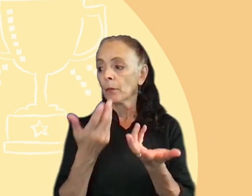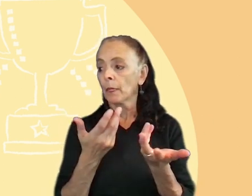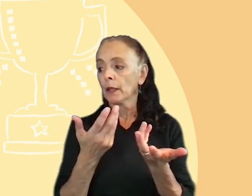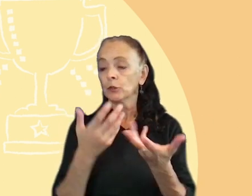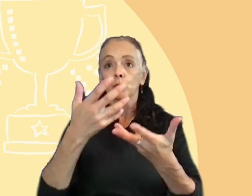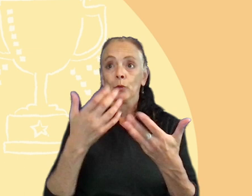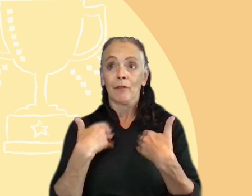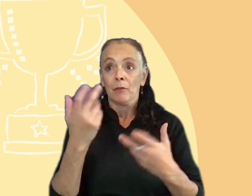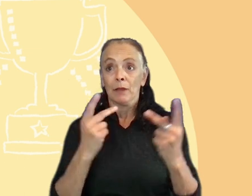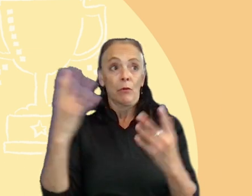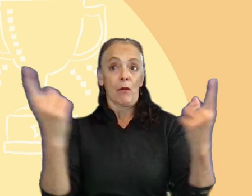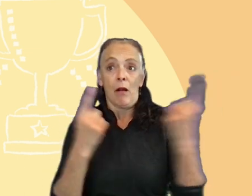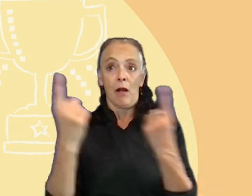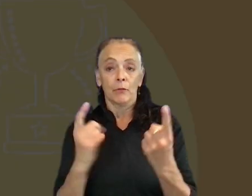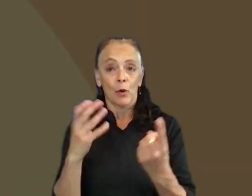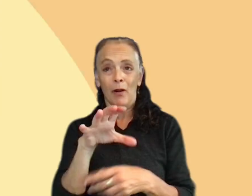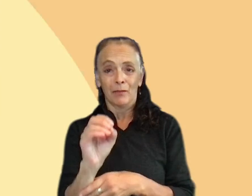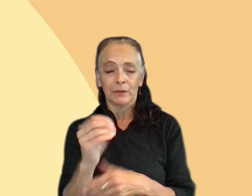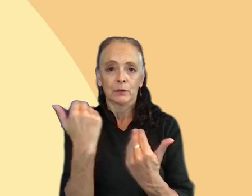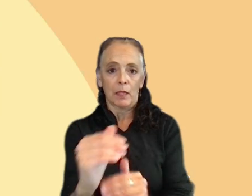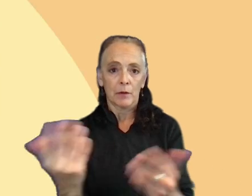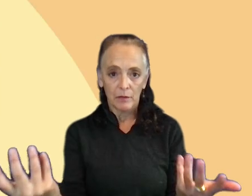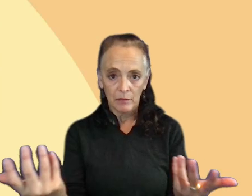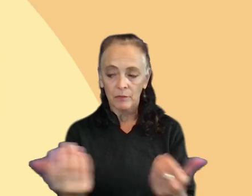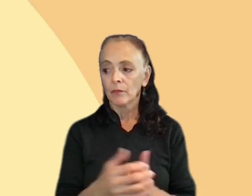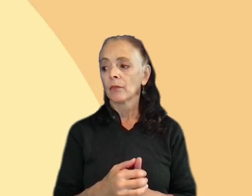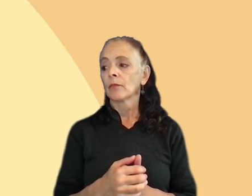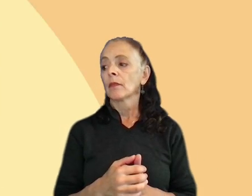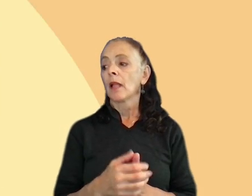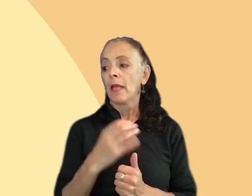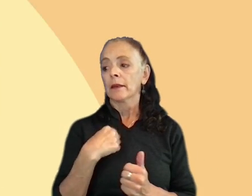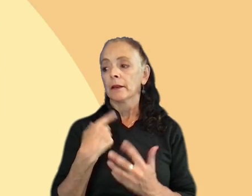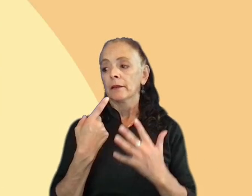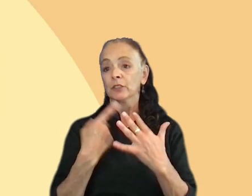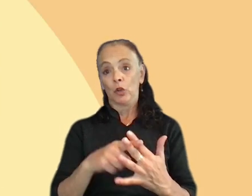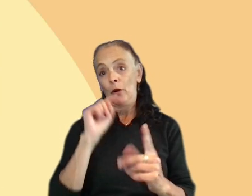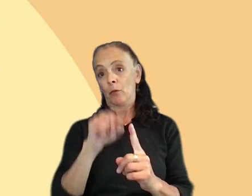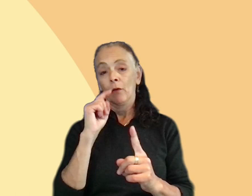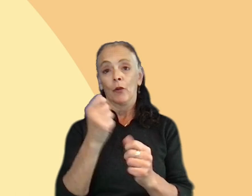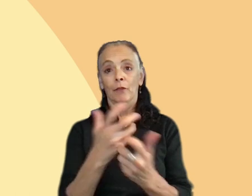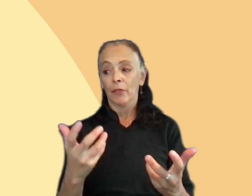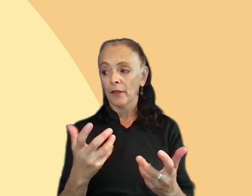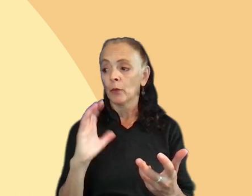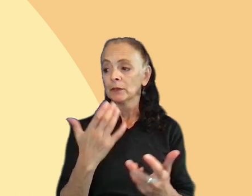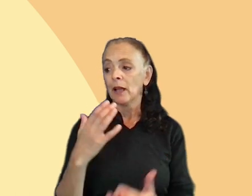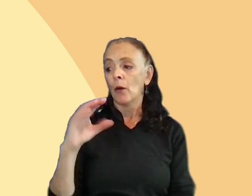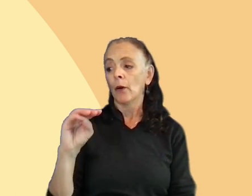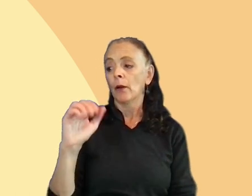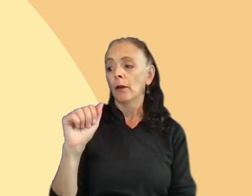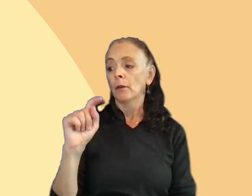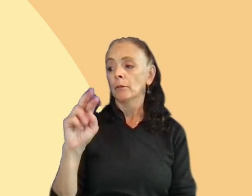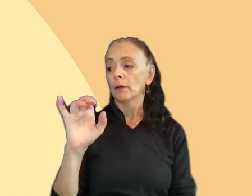receive people at our company and then uh our starting point for everything was our matrices